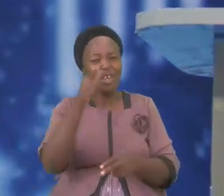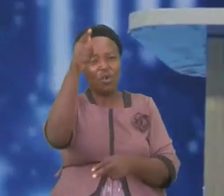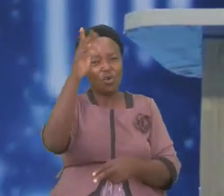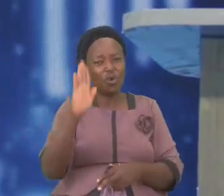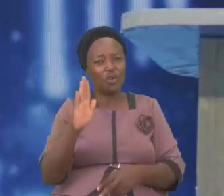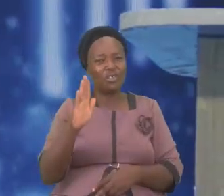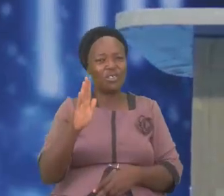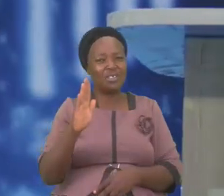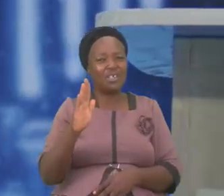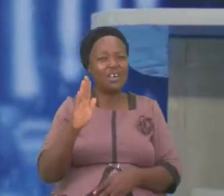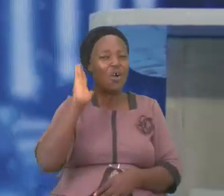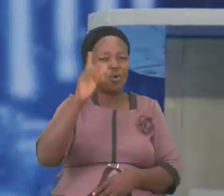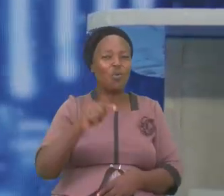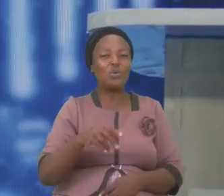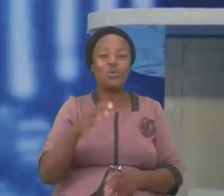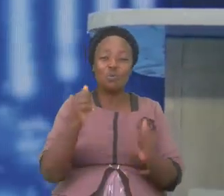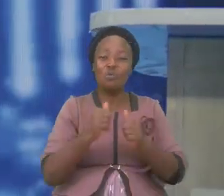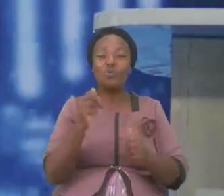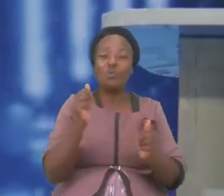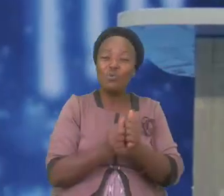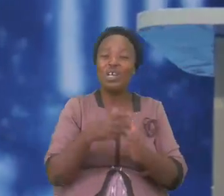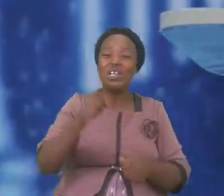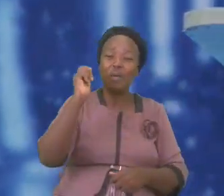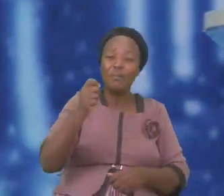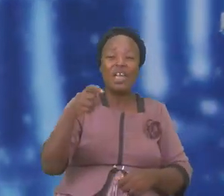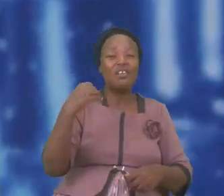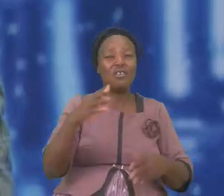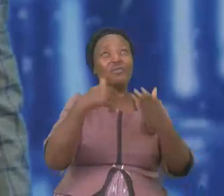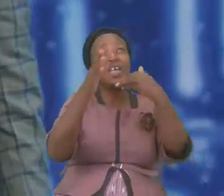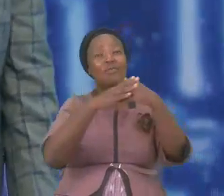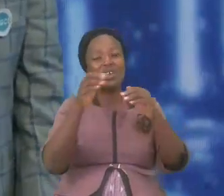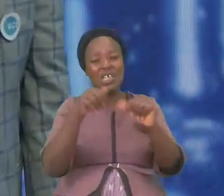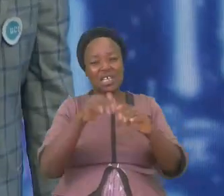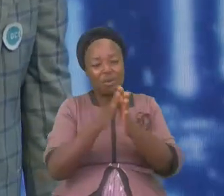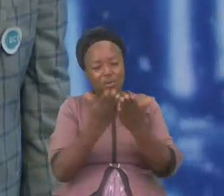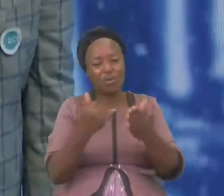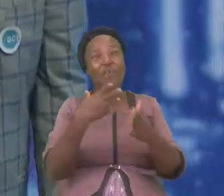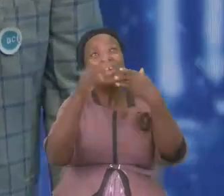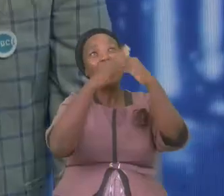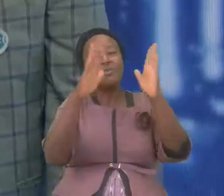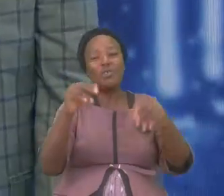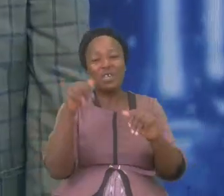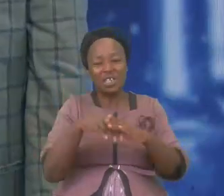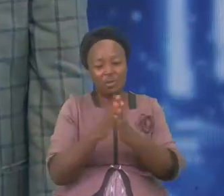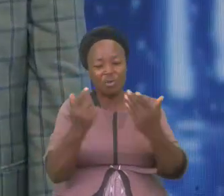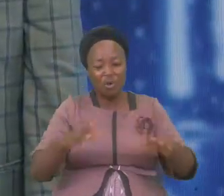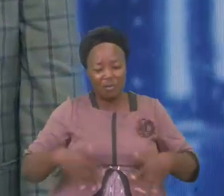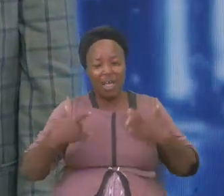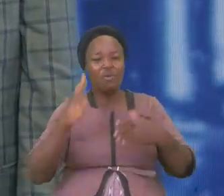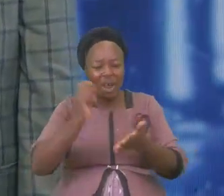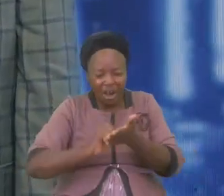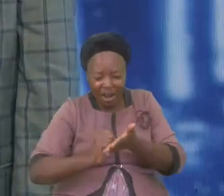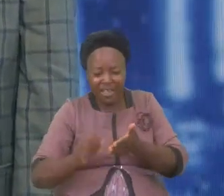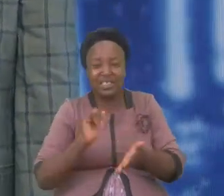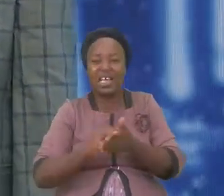of heaven, in the book of life, will write that name at this moment in his